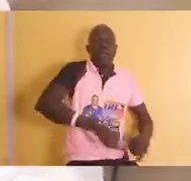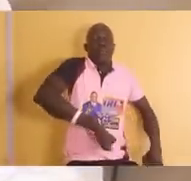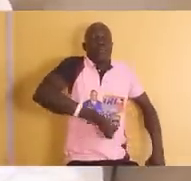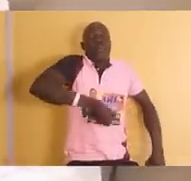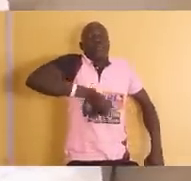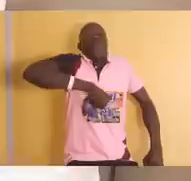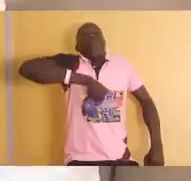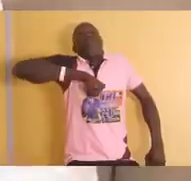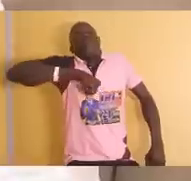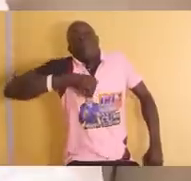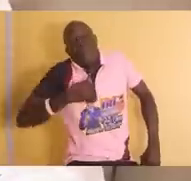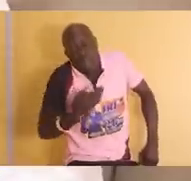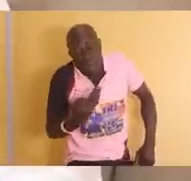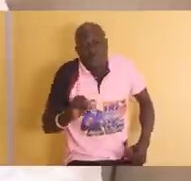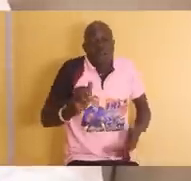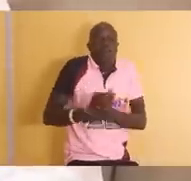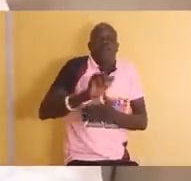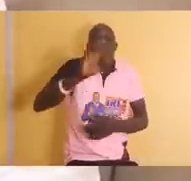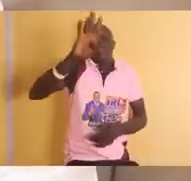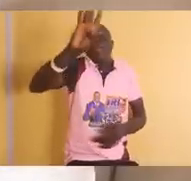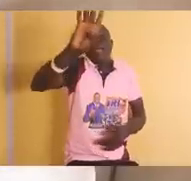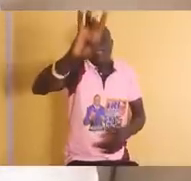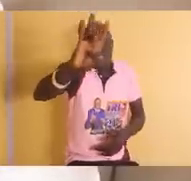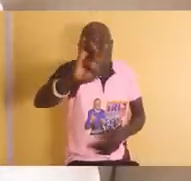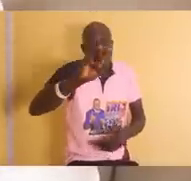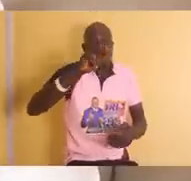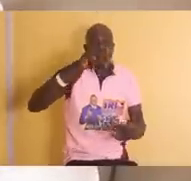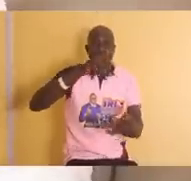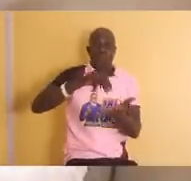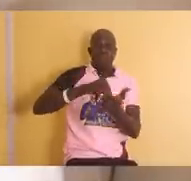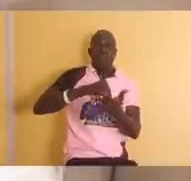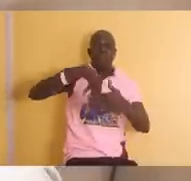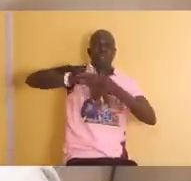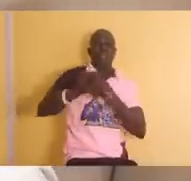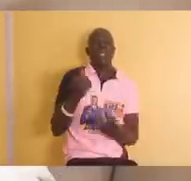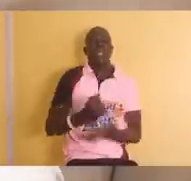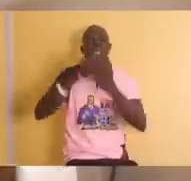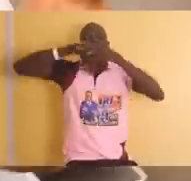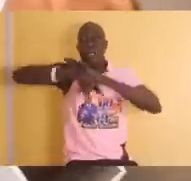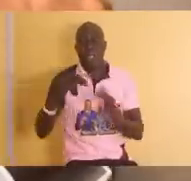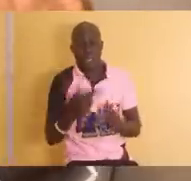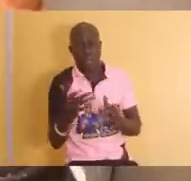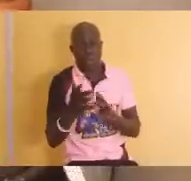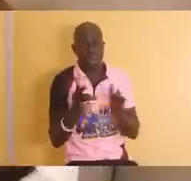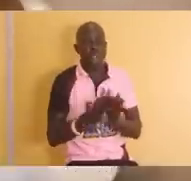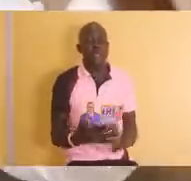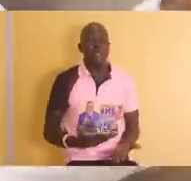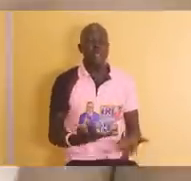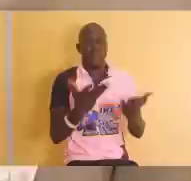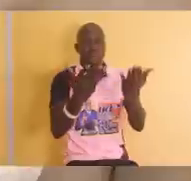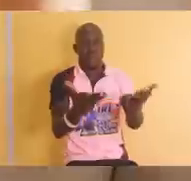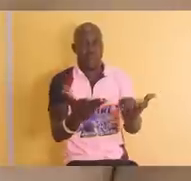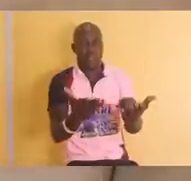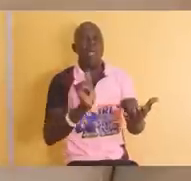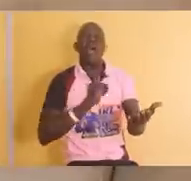8 million naira in my account. Every day, fi 8 million naira young boy. Nina lowo. Ajele potash. In the name of Jesus. En siwaju.